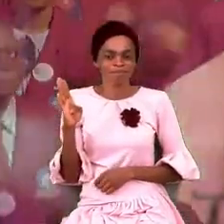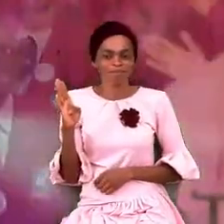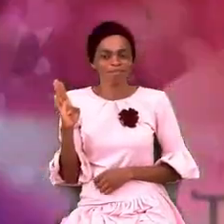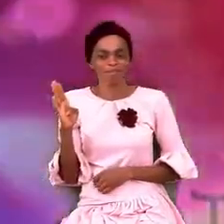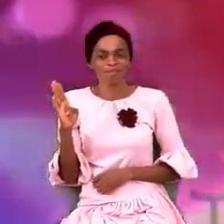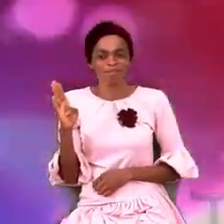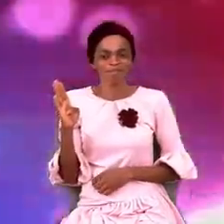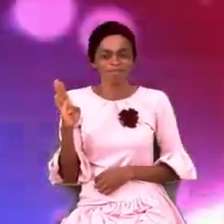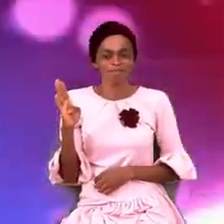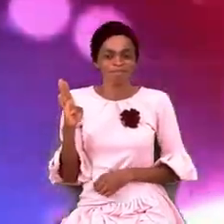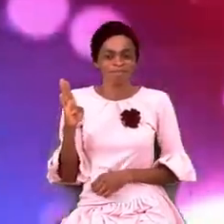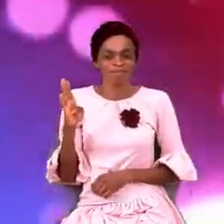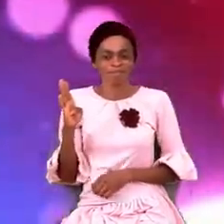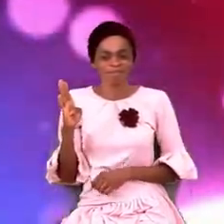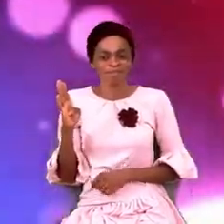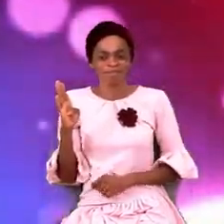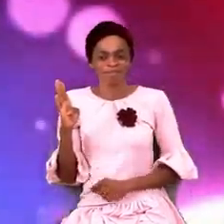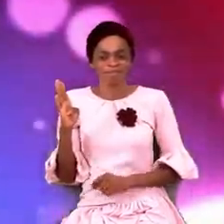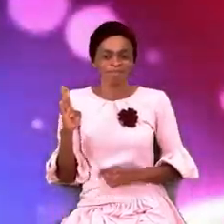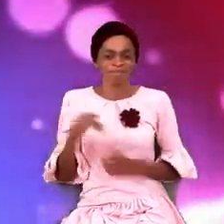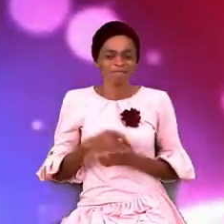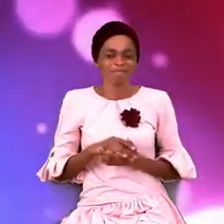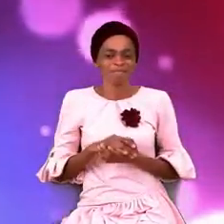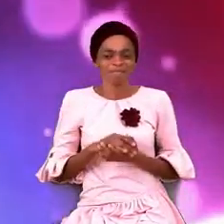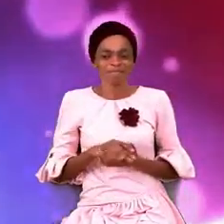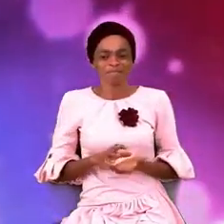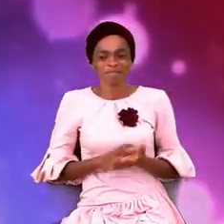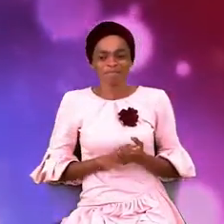yeah. Yaboka Yesu,